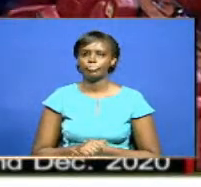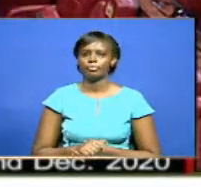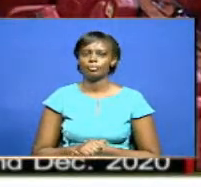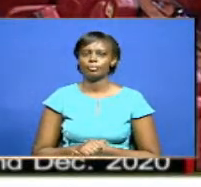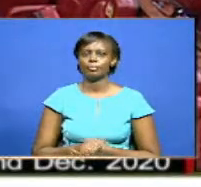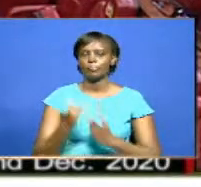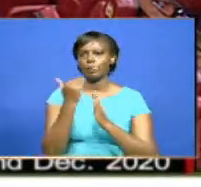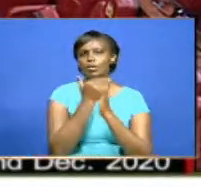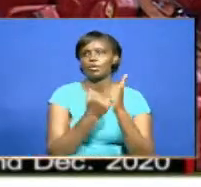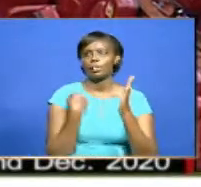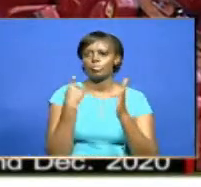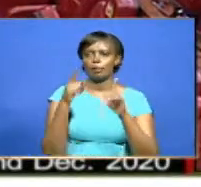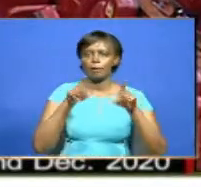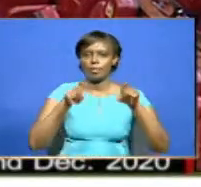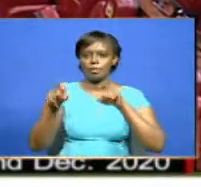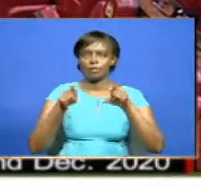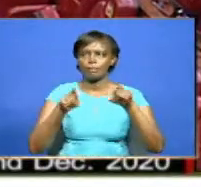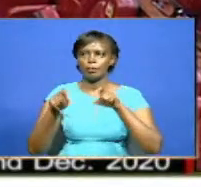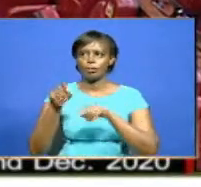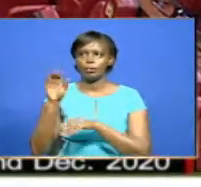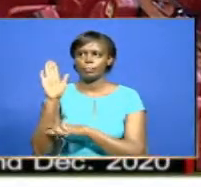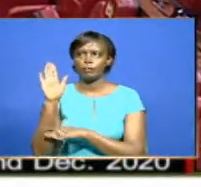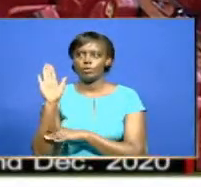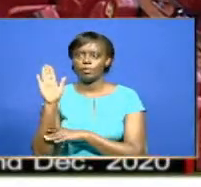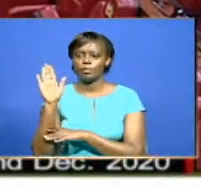Order number one, administration of oath.